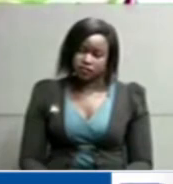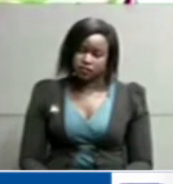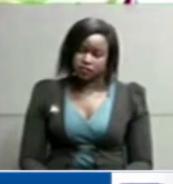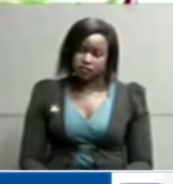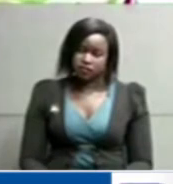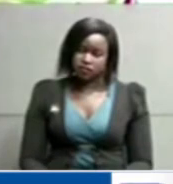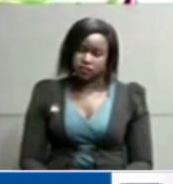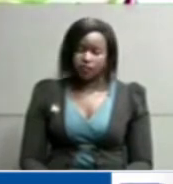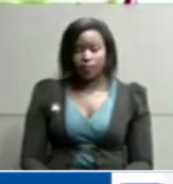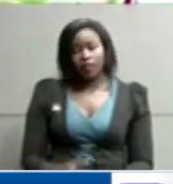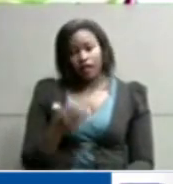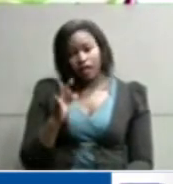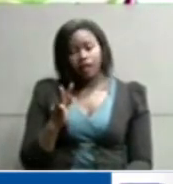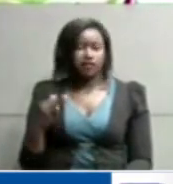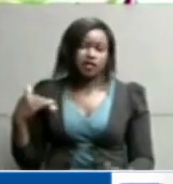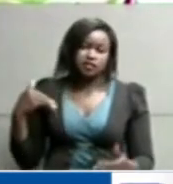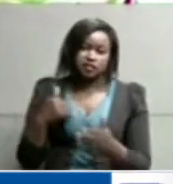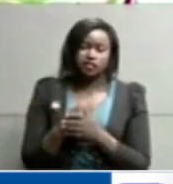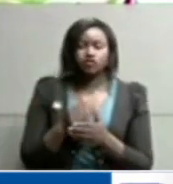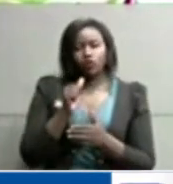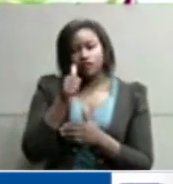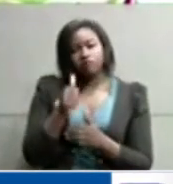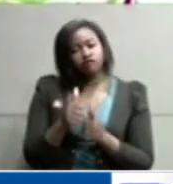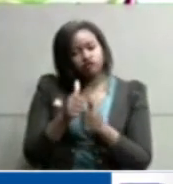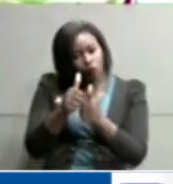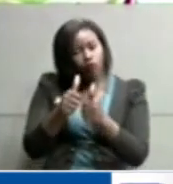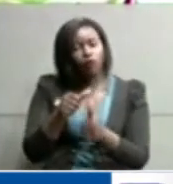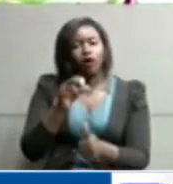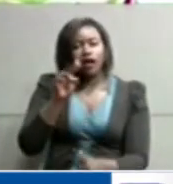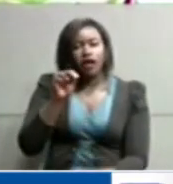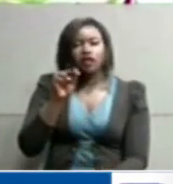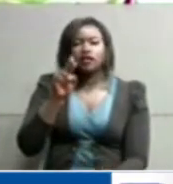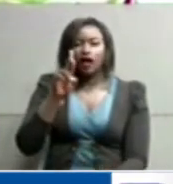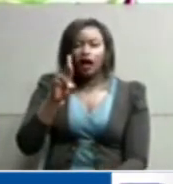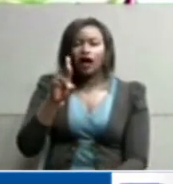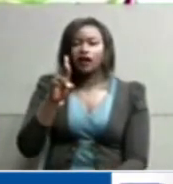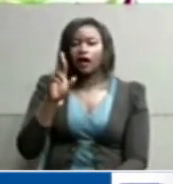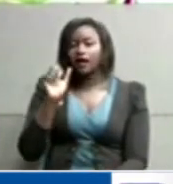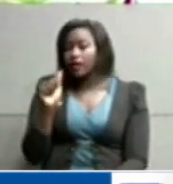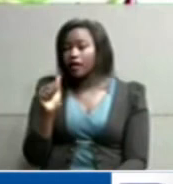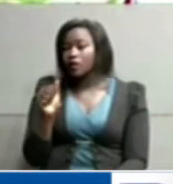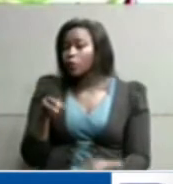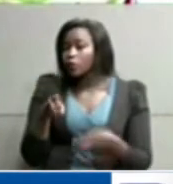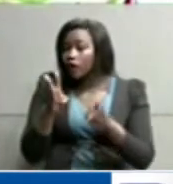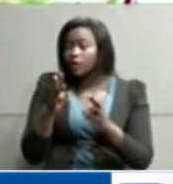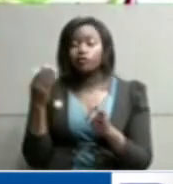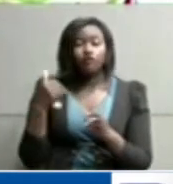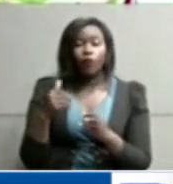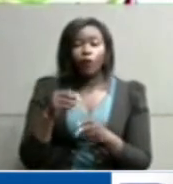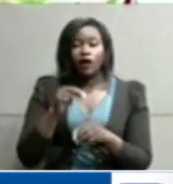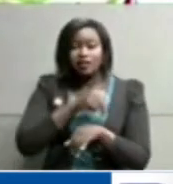my NRA way, because NRA, National Resistance Army,